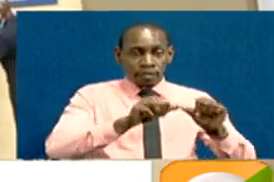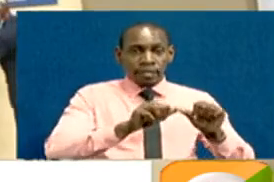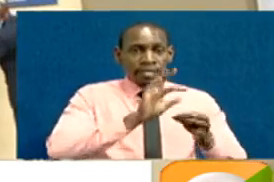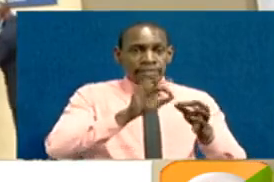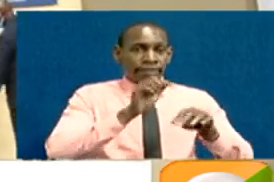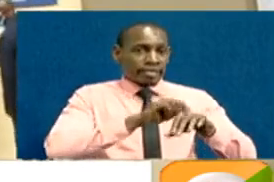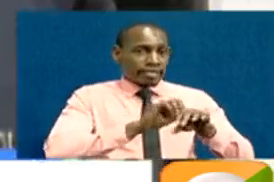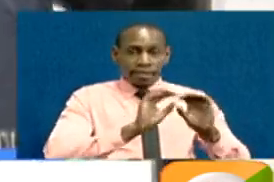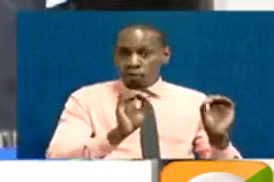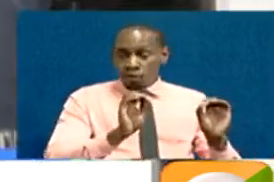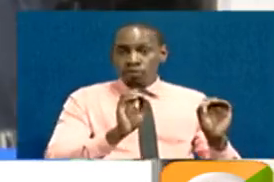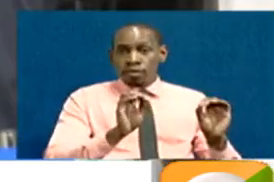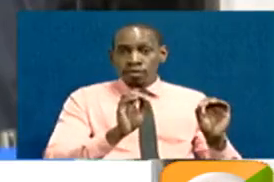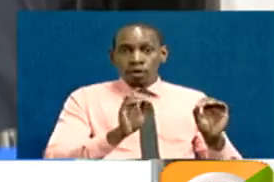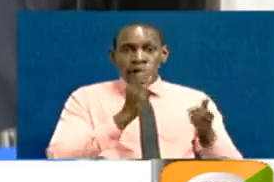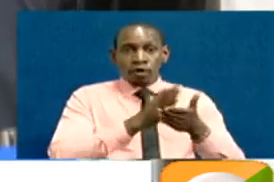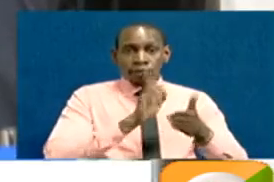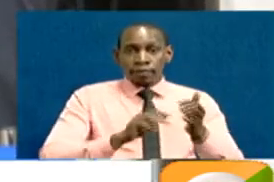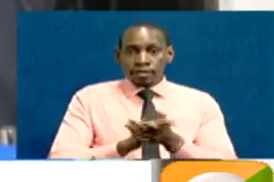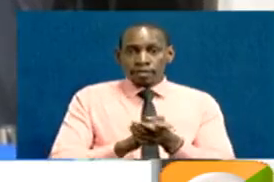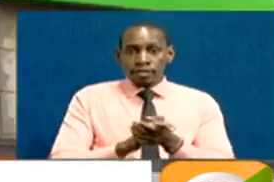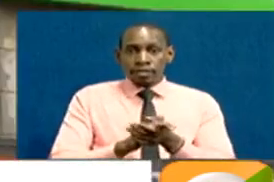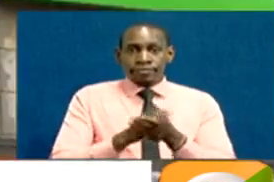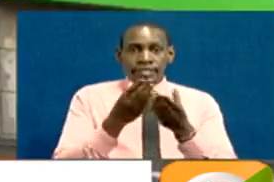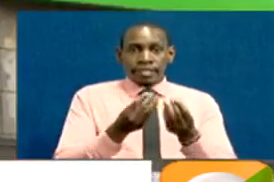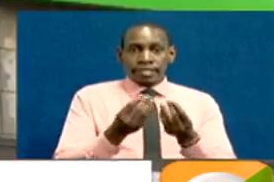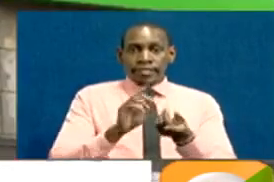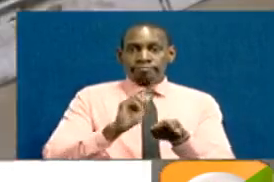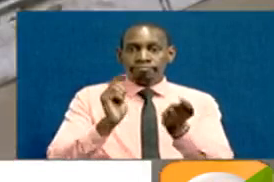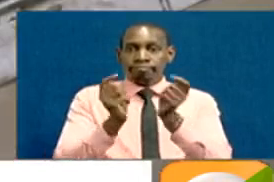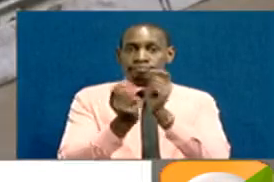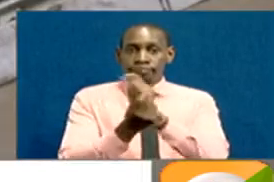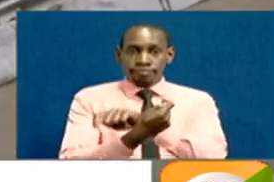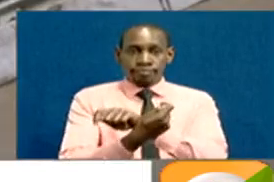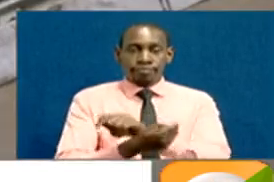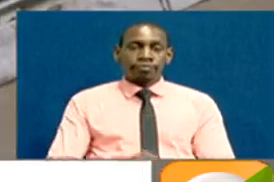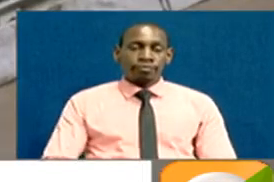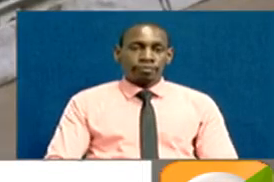for an unspecified amount of time to ensure a smooth transition.